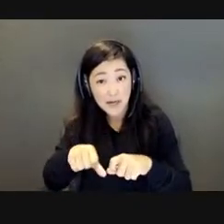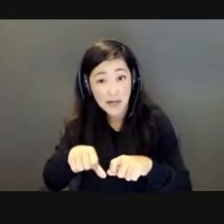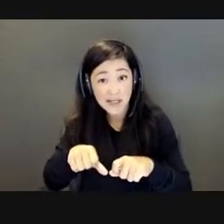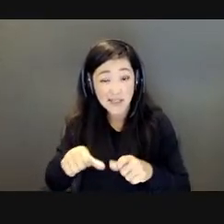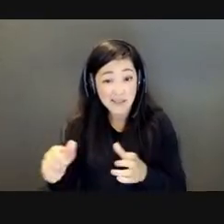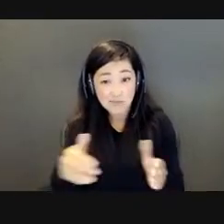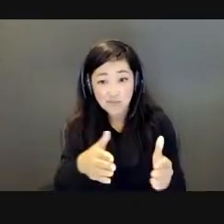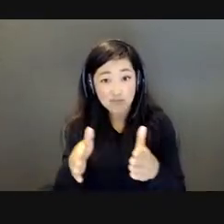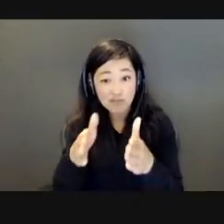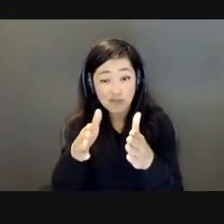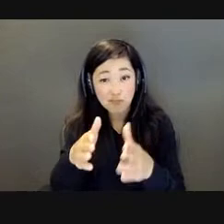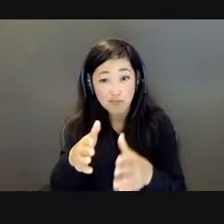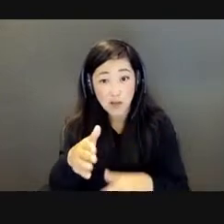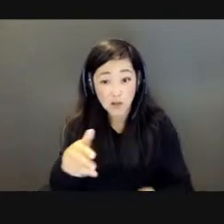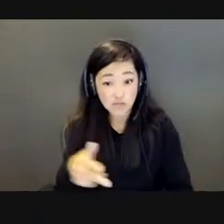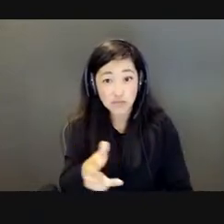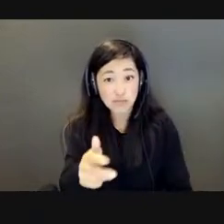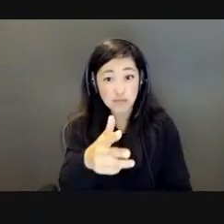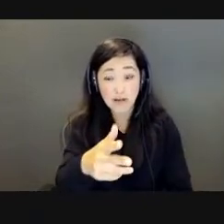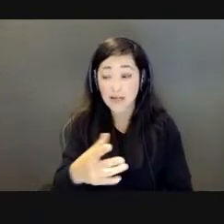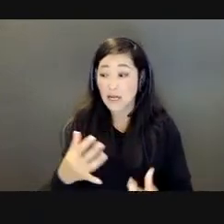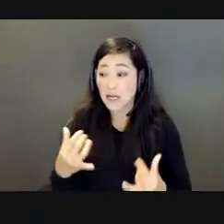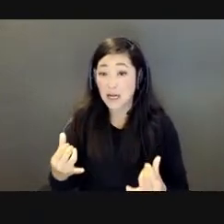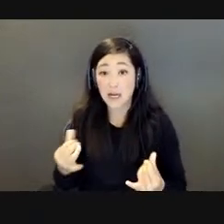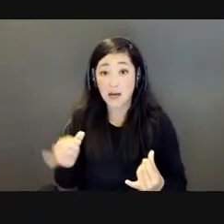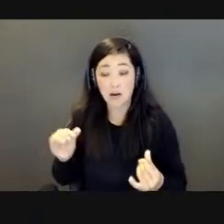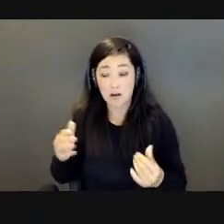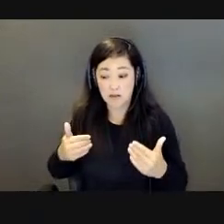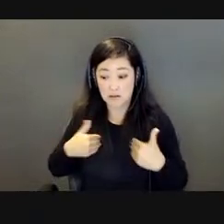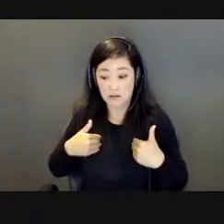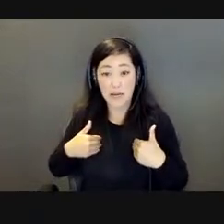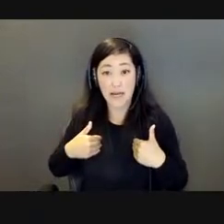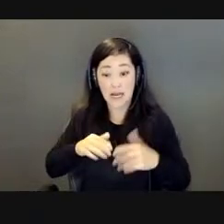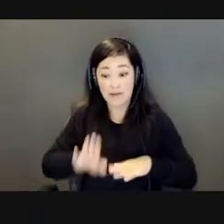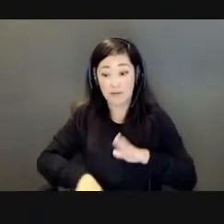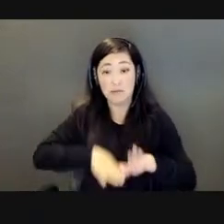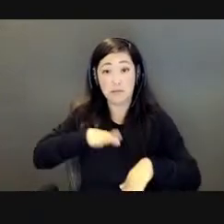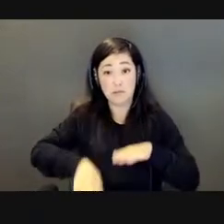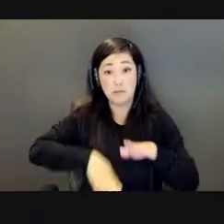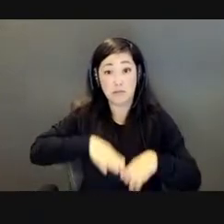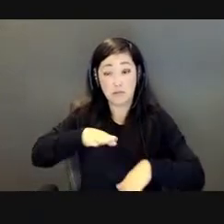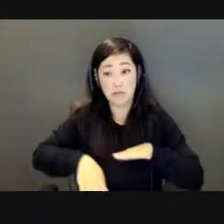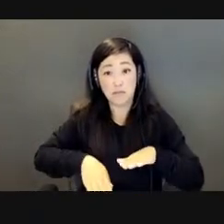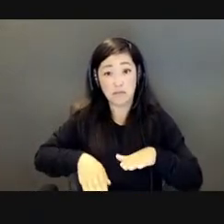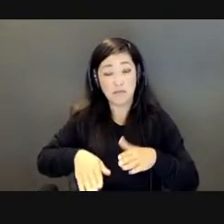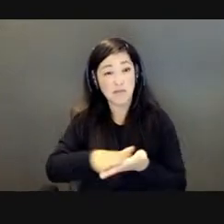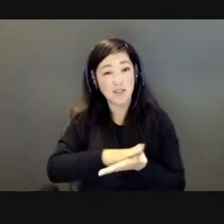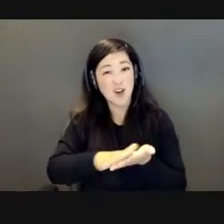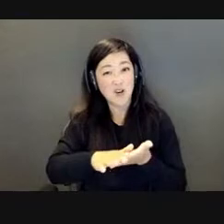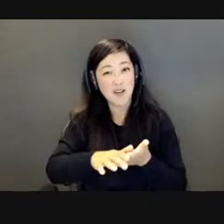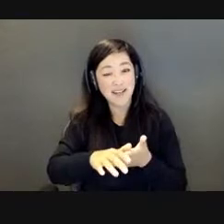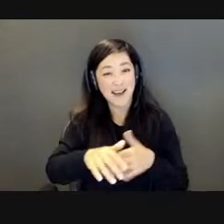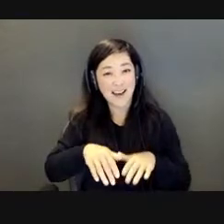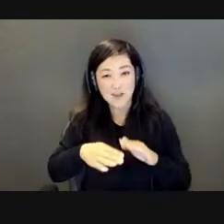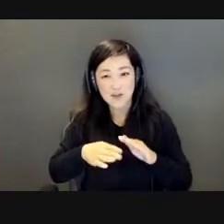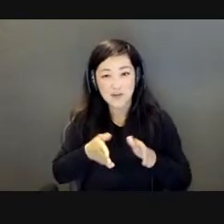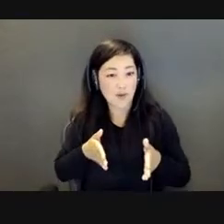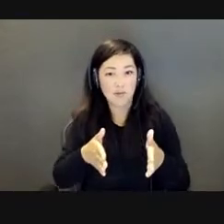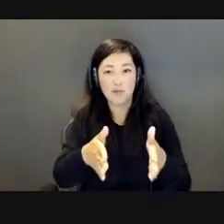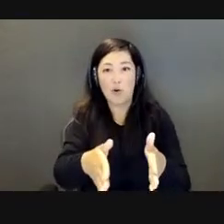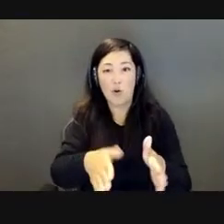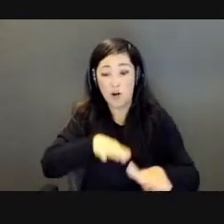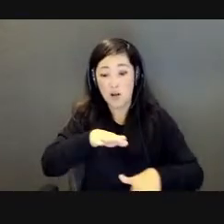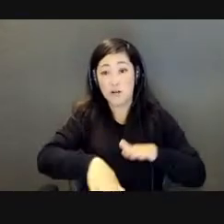even just now I've got a pedal bike, mountain bike. So even a nice gravel road to go out and do, or,